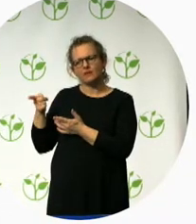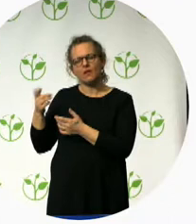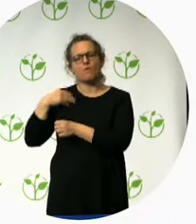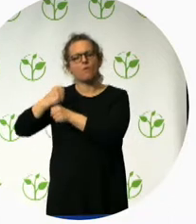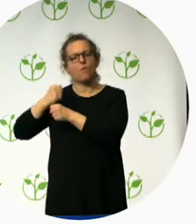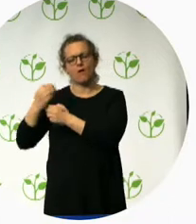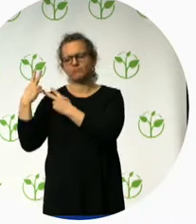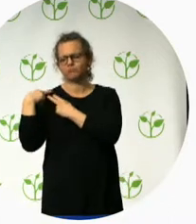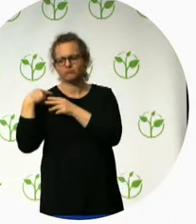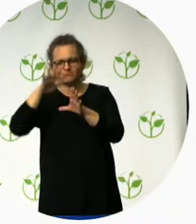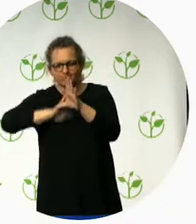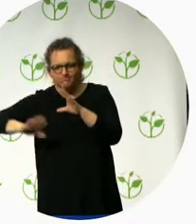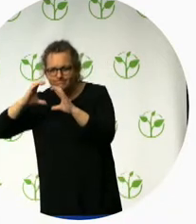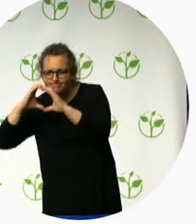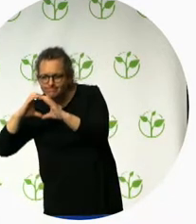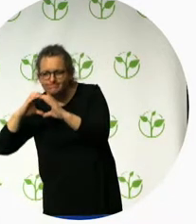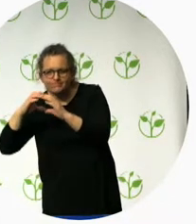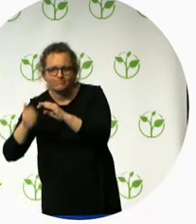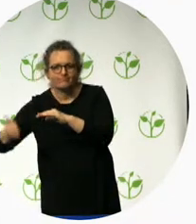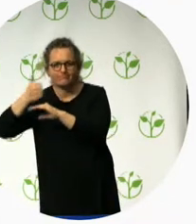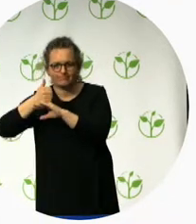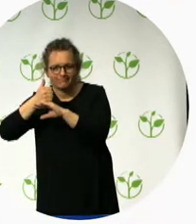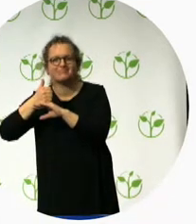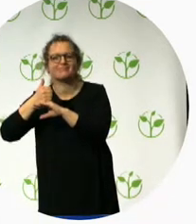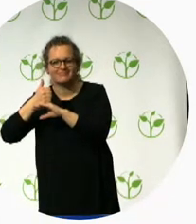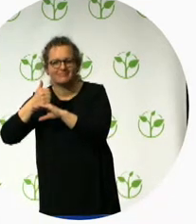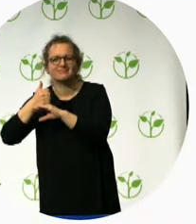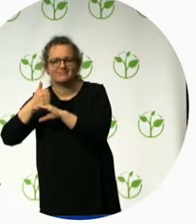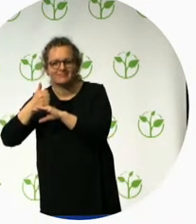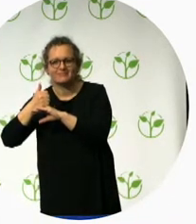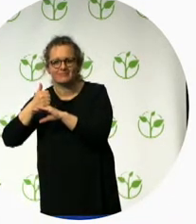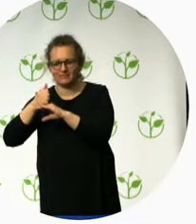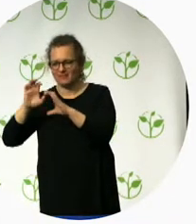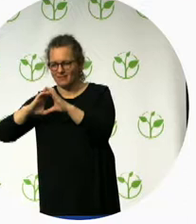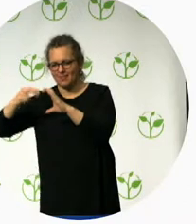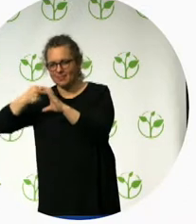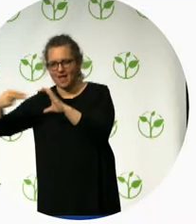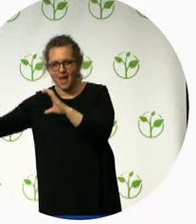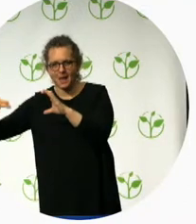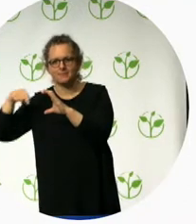represented one of the most rural districts in Sri Lanka called Munaragala.